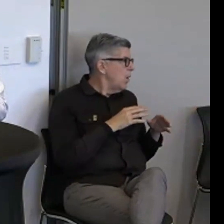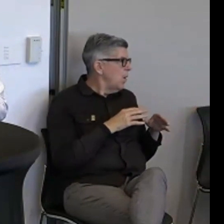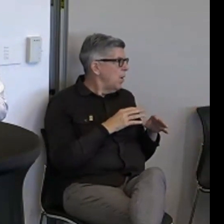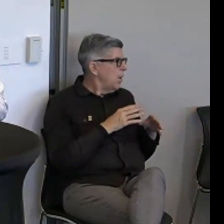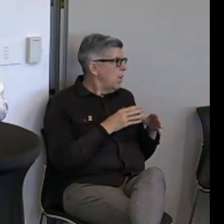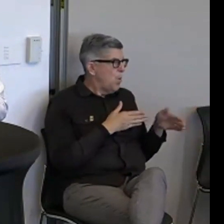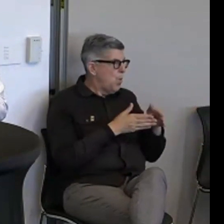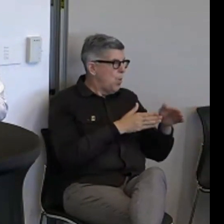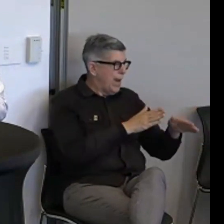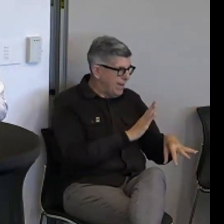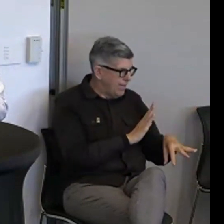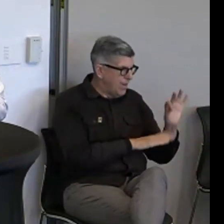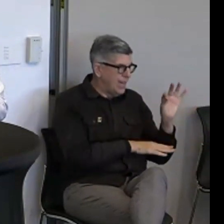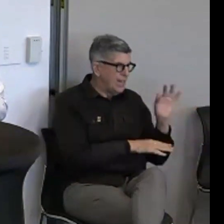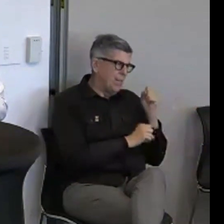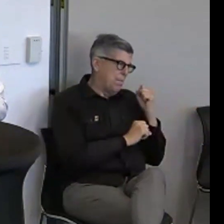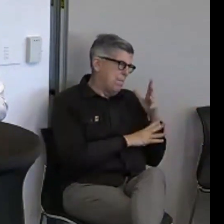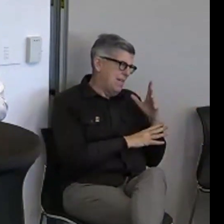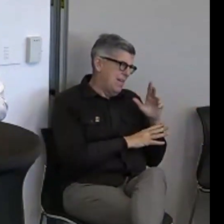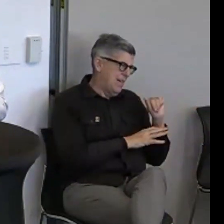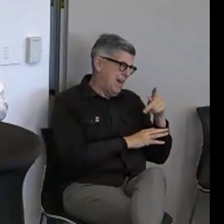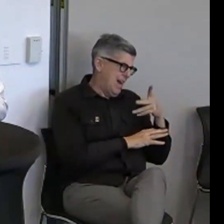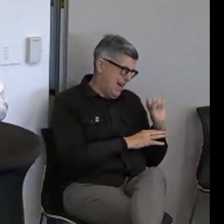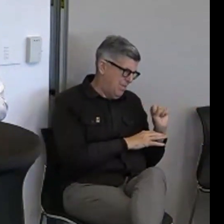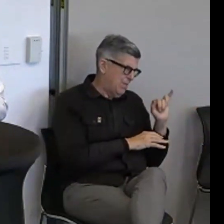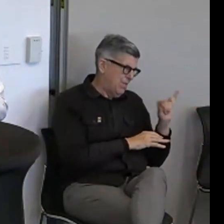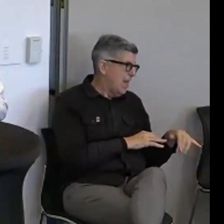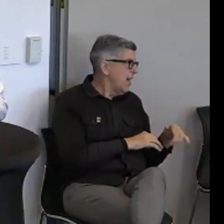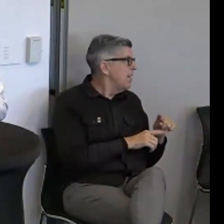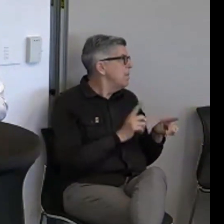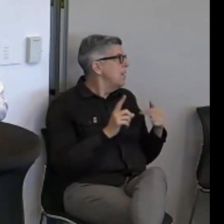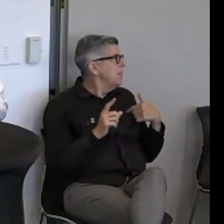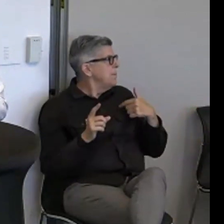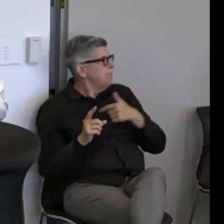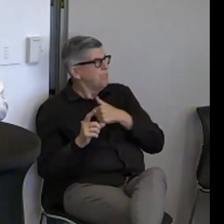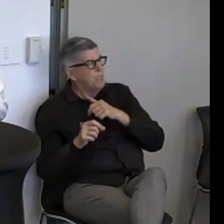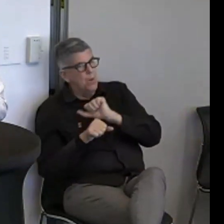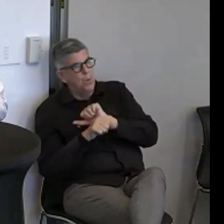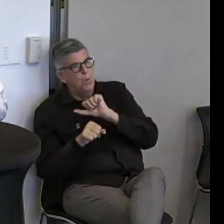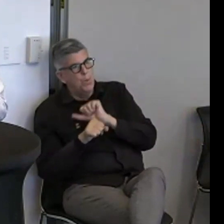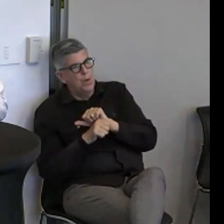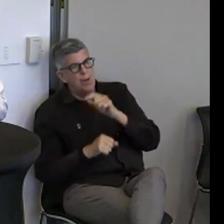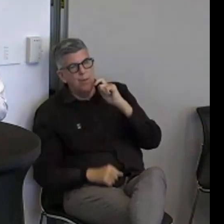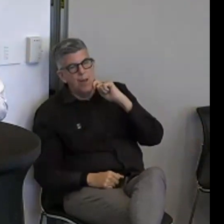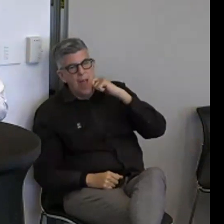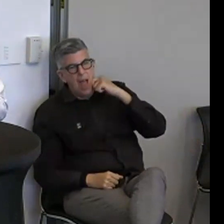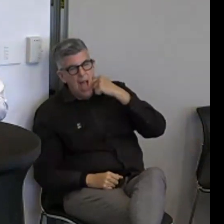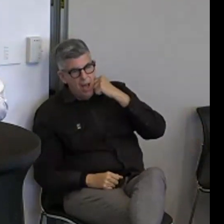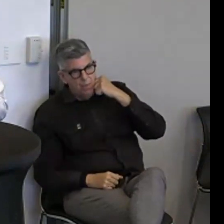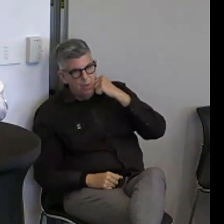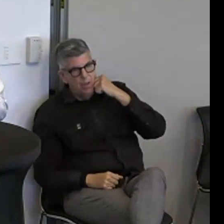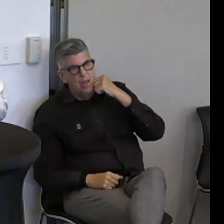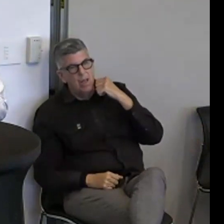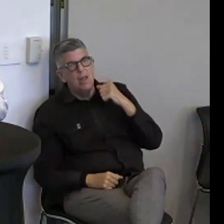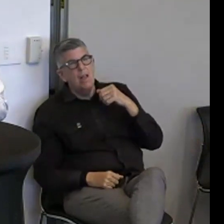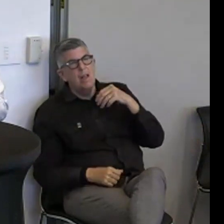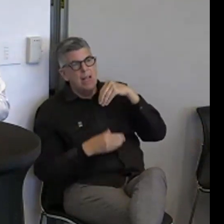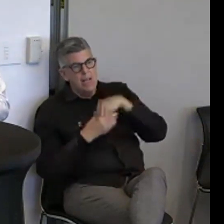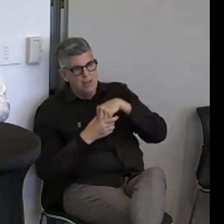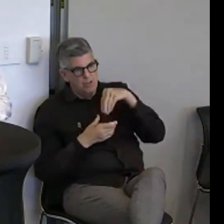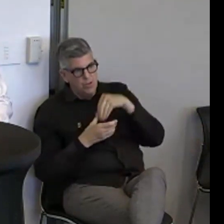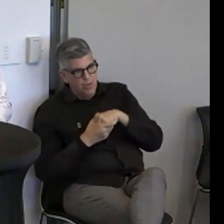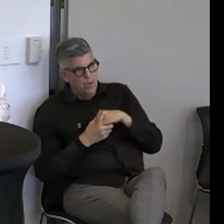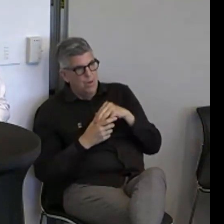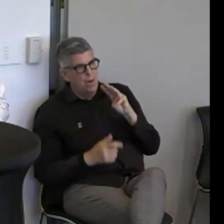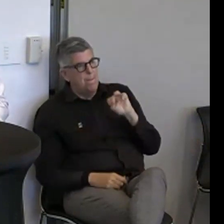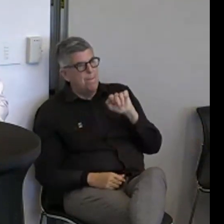there's a bunch of wayfinding apps, but we're working with Apple's IMDF, which is indoor mapping data format. They're going to